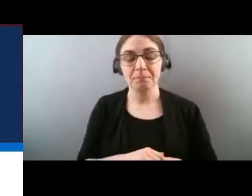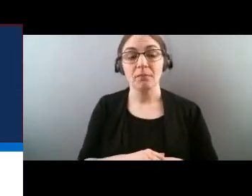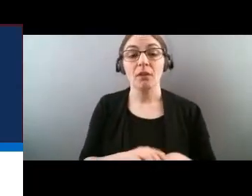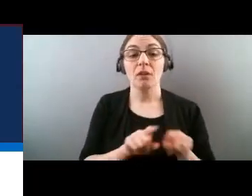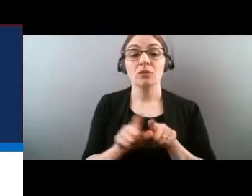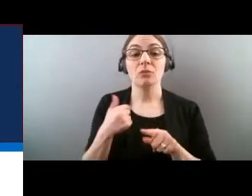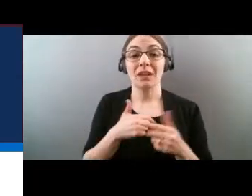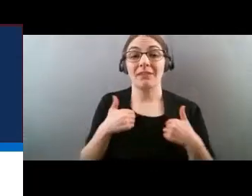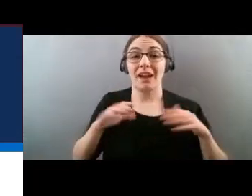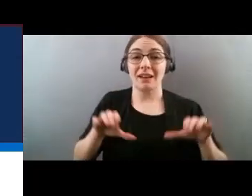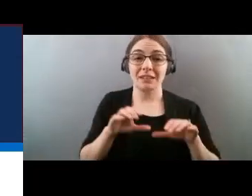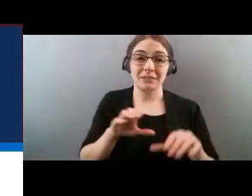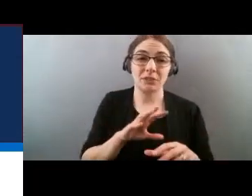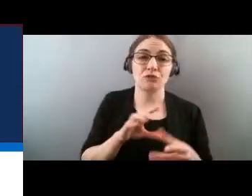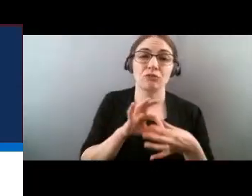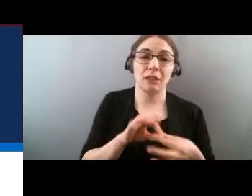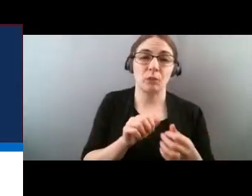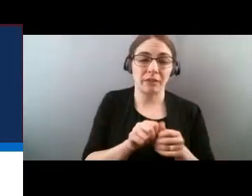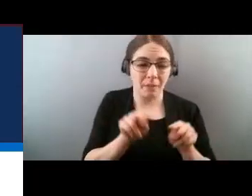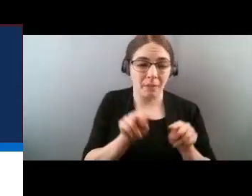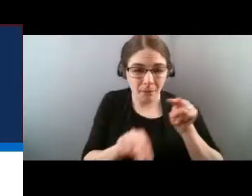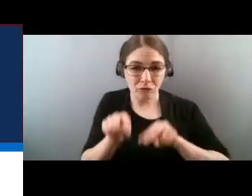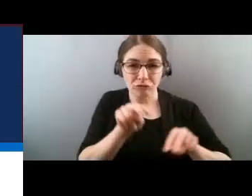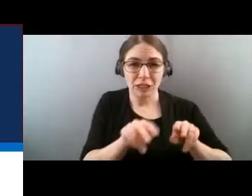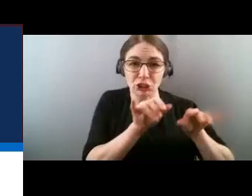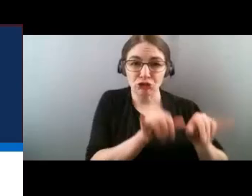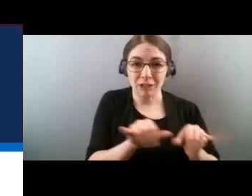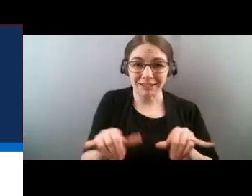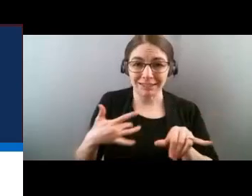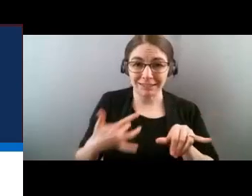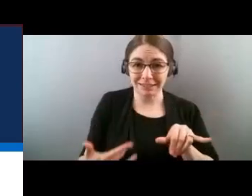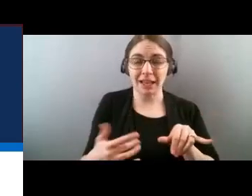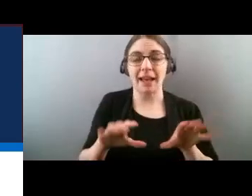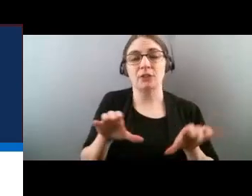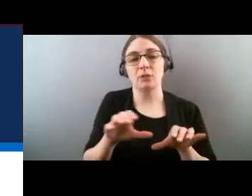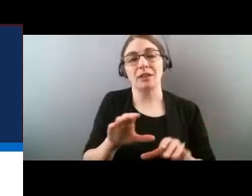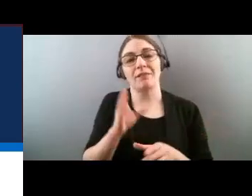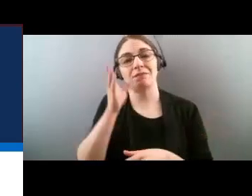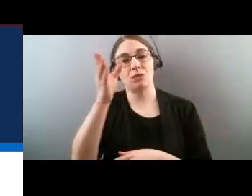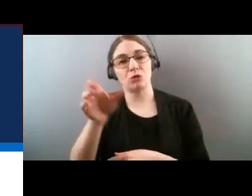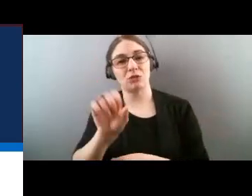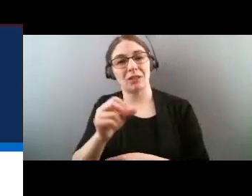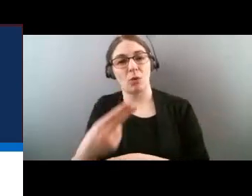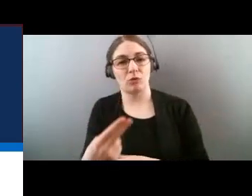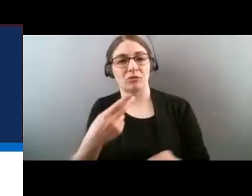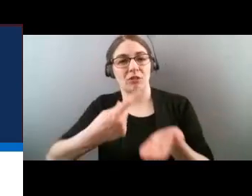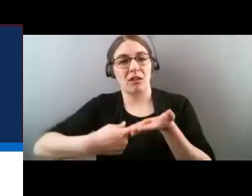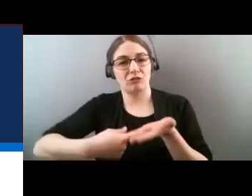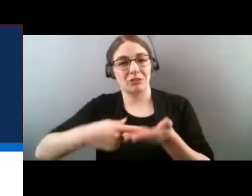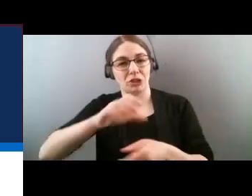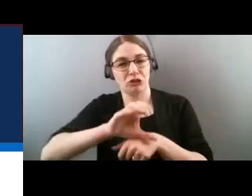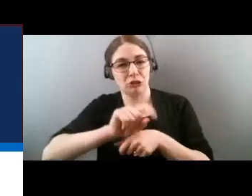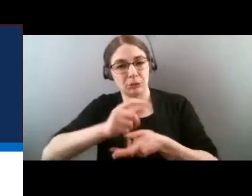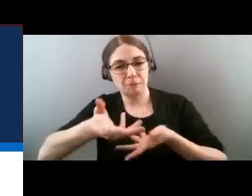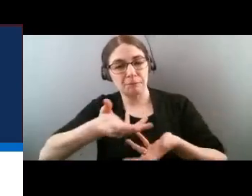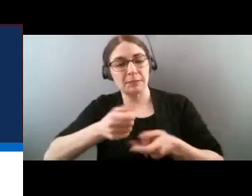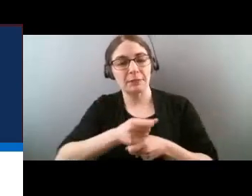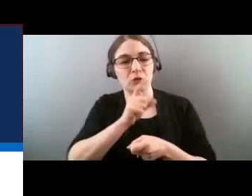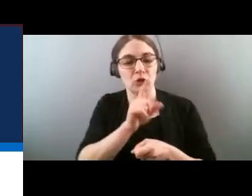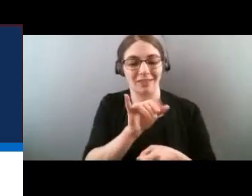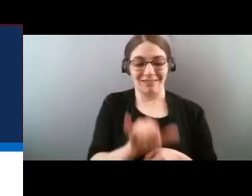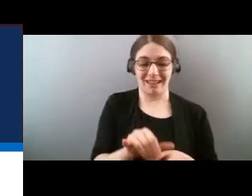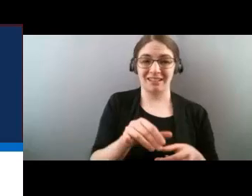activities in there about monitoring trends and doing future stakeholder consultation to make sure that this is not a static document that